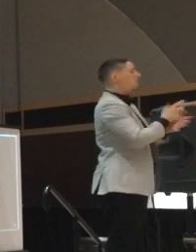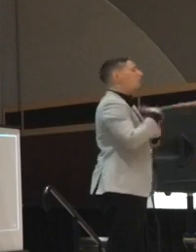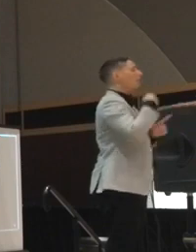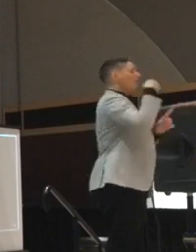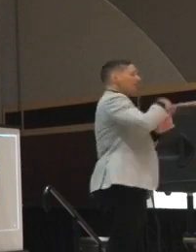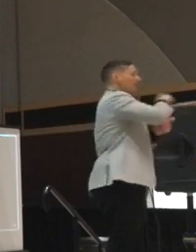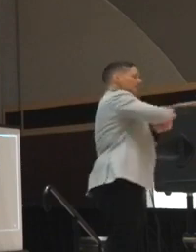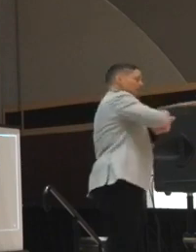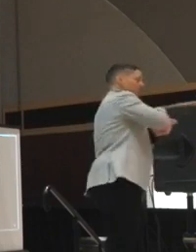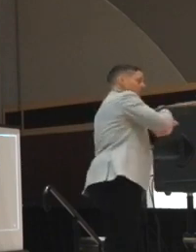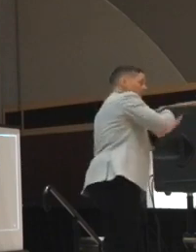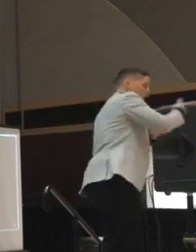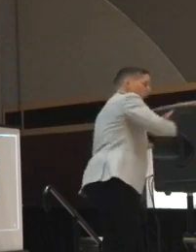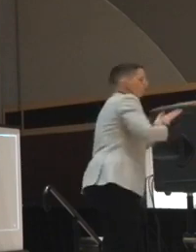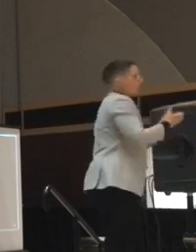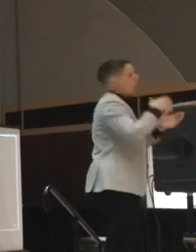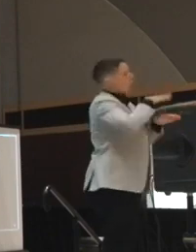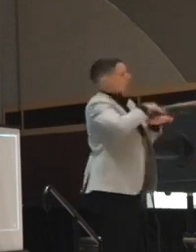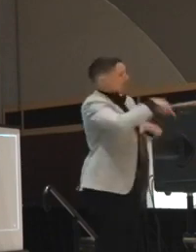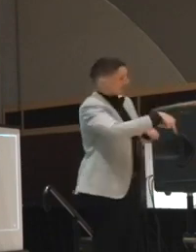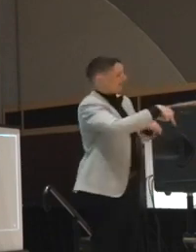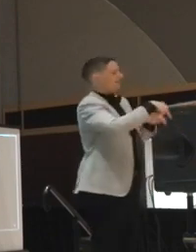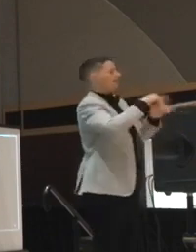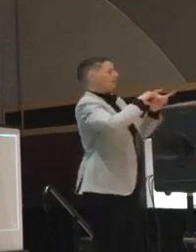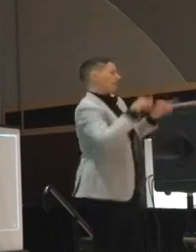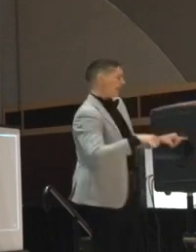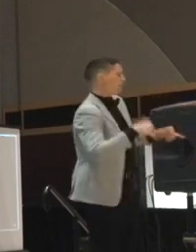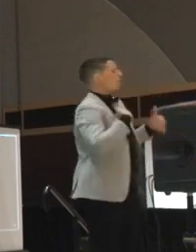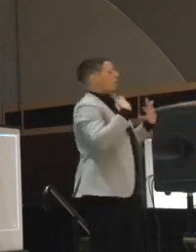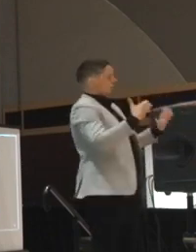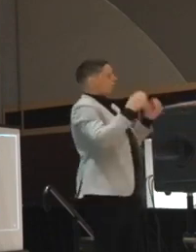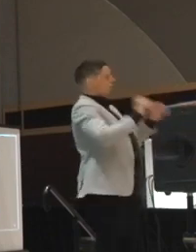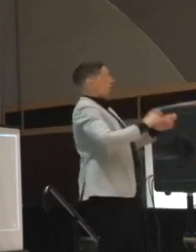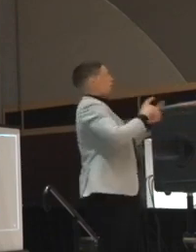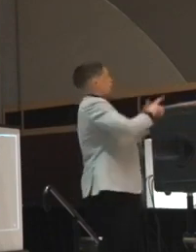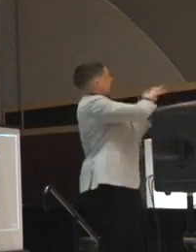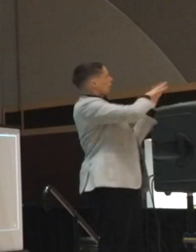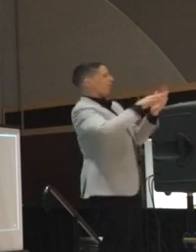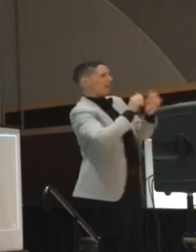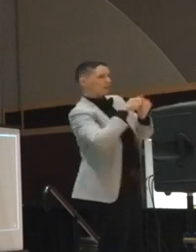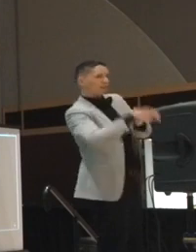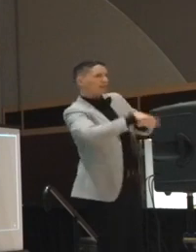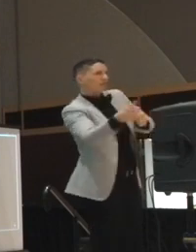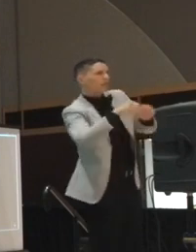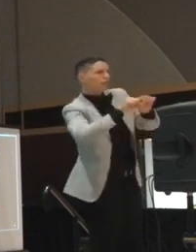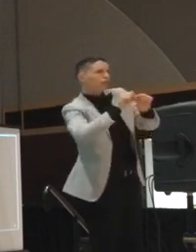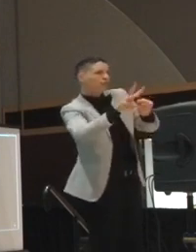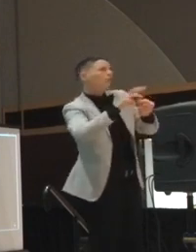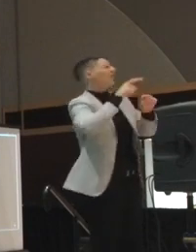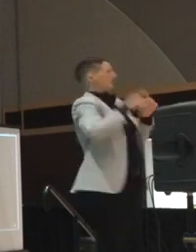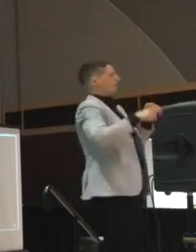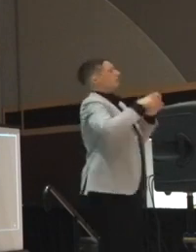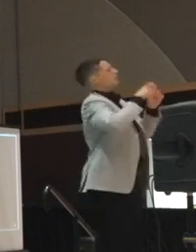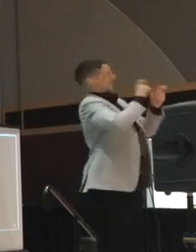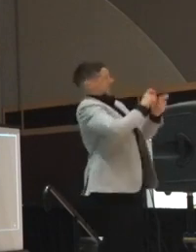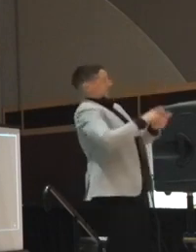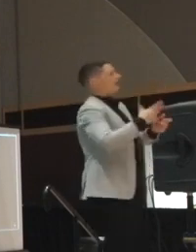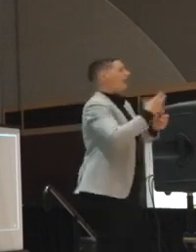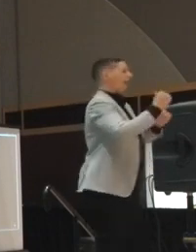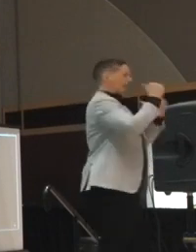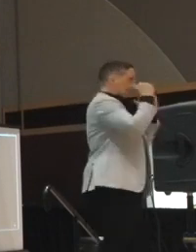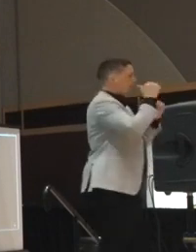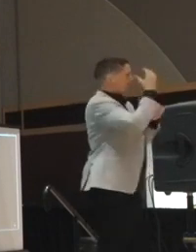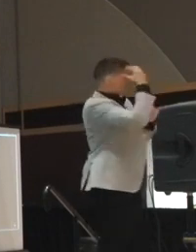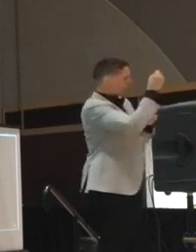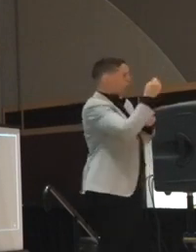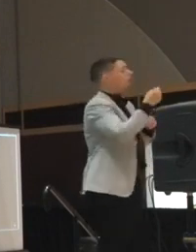program, this platform, it has to do this specific thing and stay within this amount of memory, and